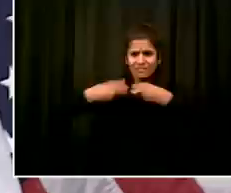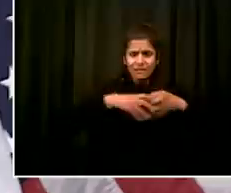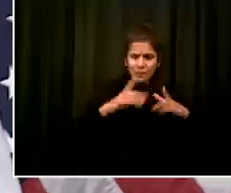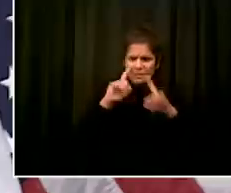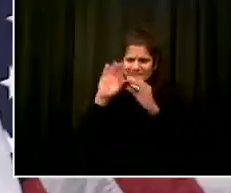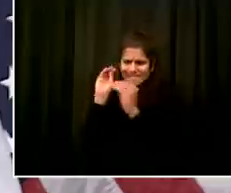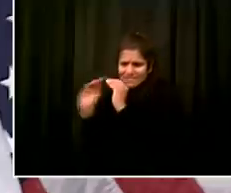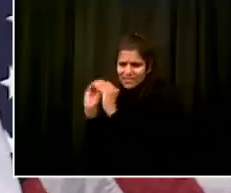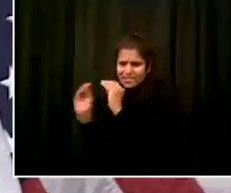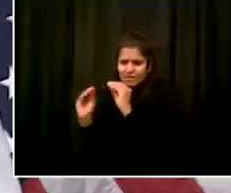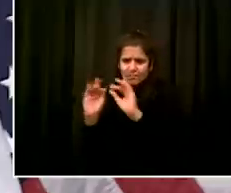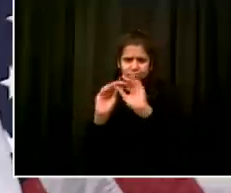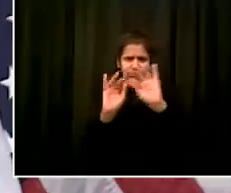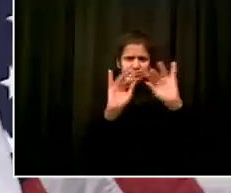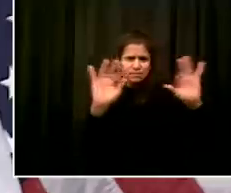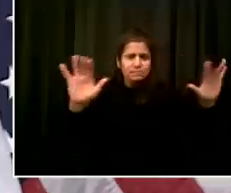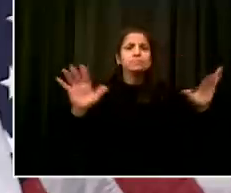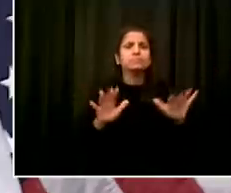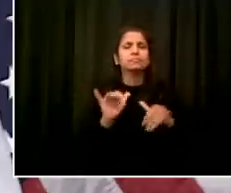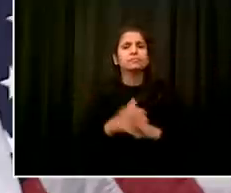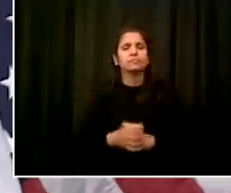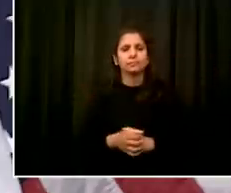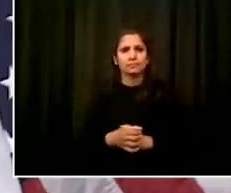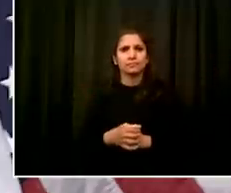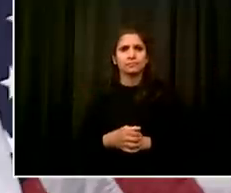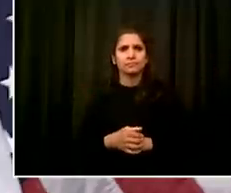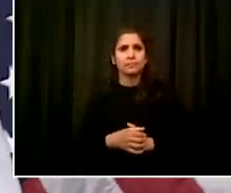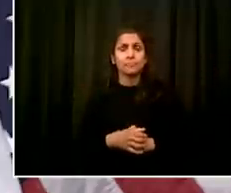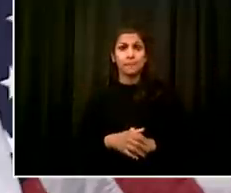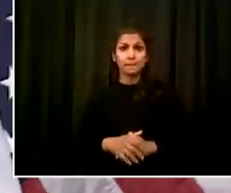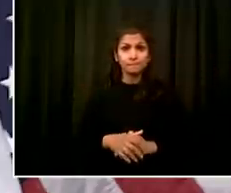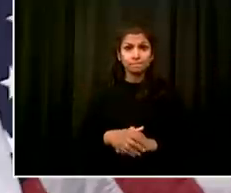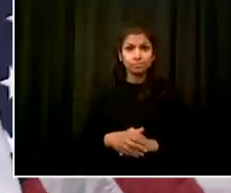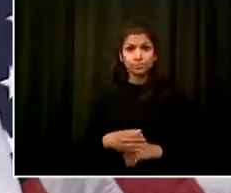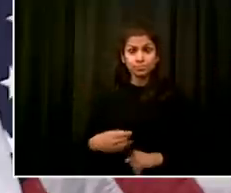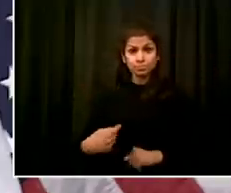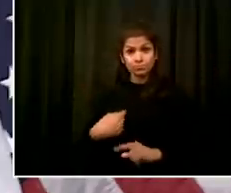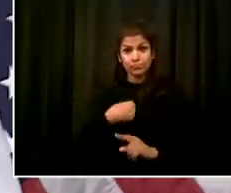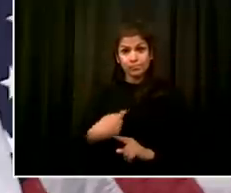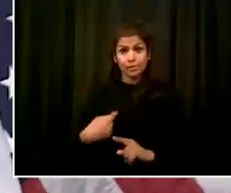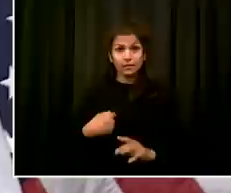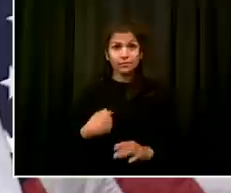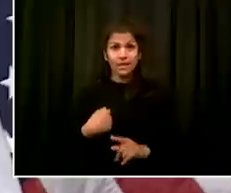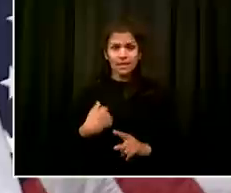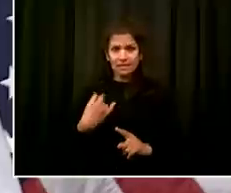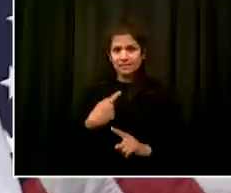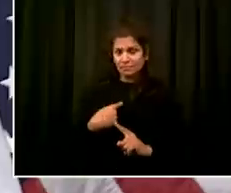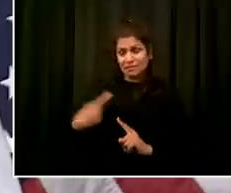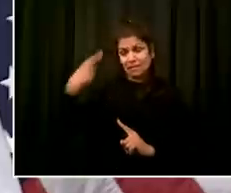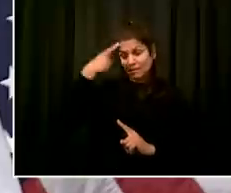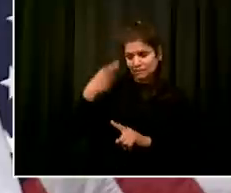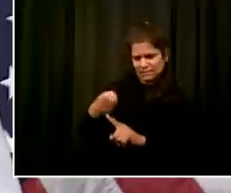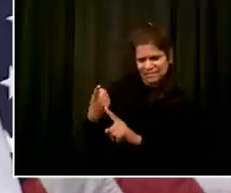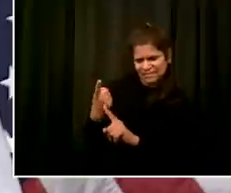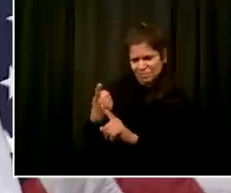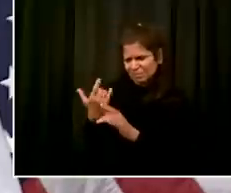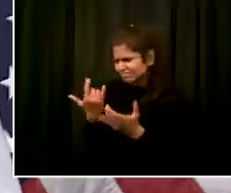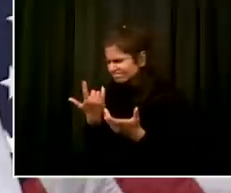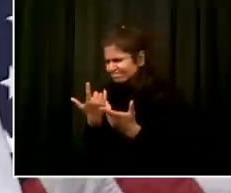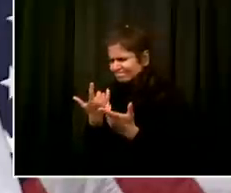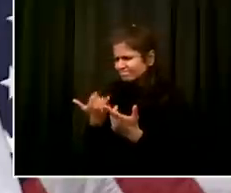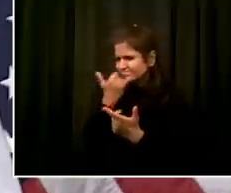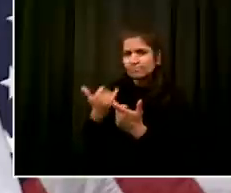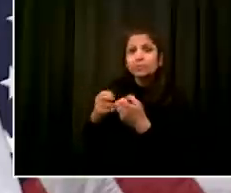deferring. If I think an idea is a bad idea, if I thought the idea with City Bike was a bad idea, it wouldn't have happened. If I thought the idea with